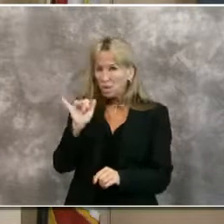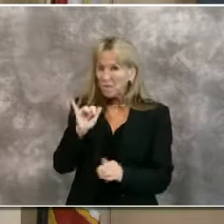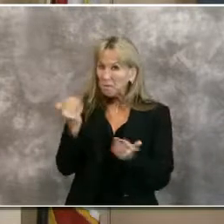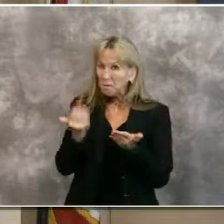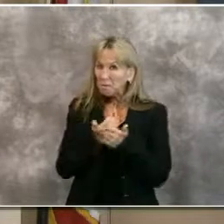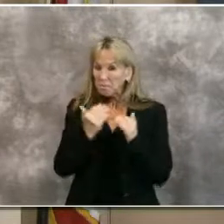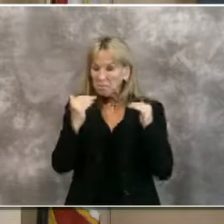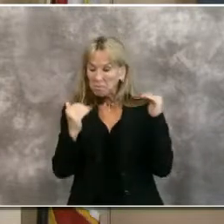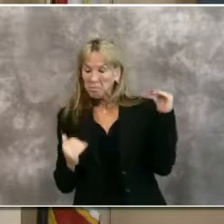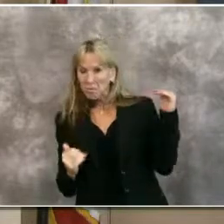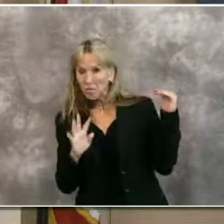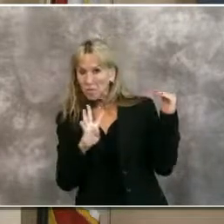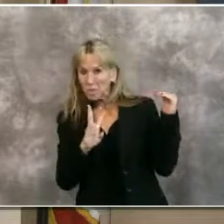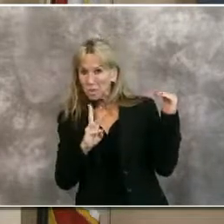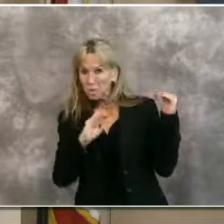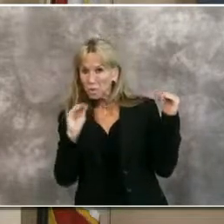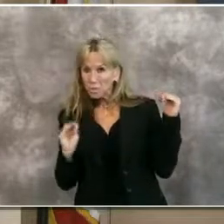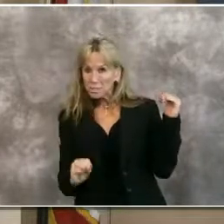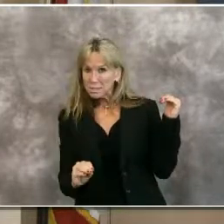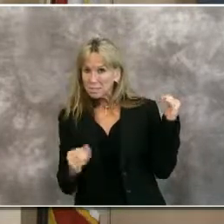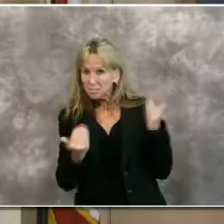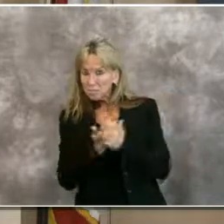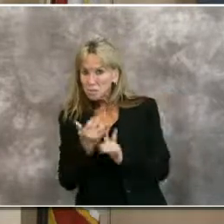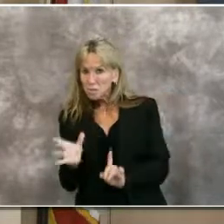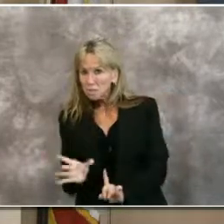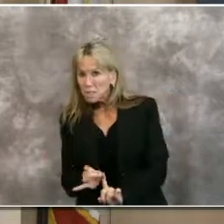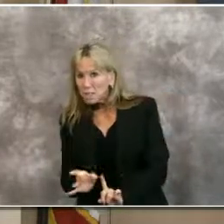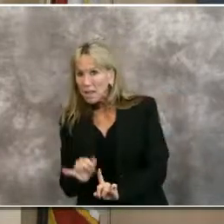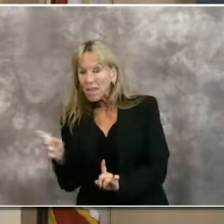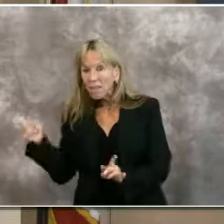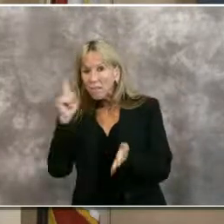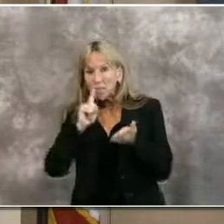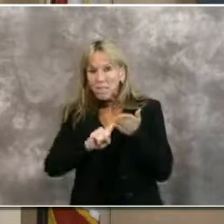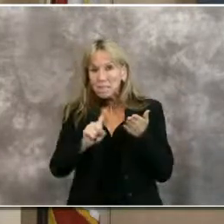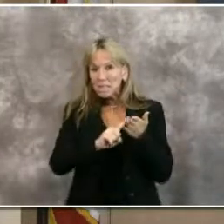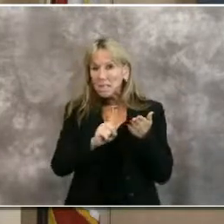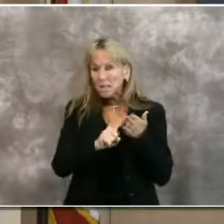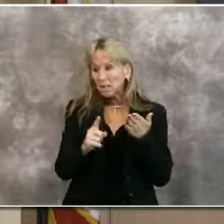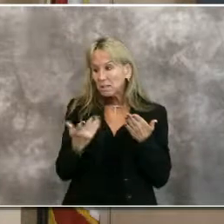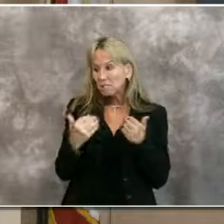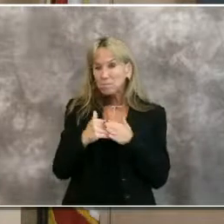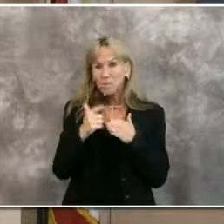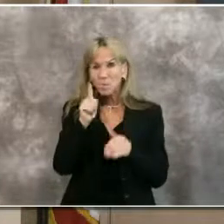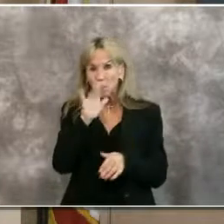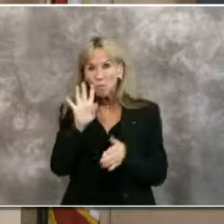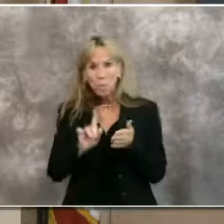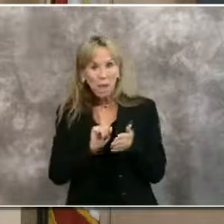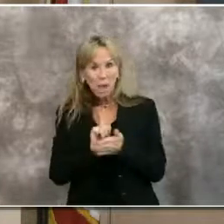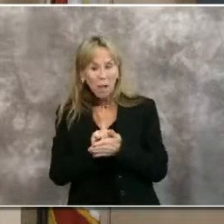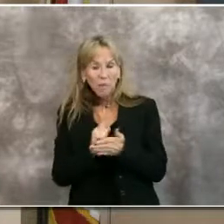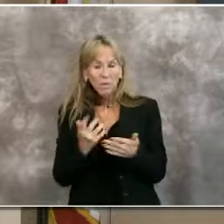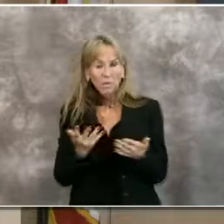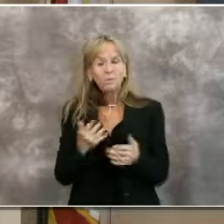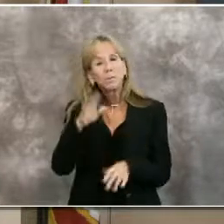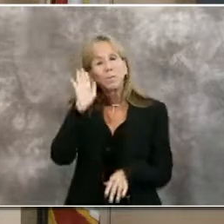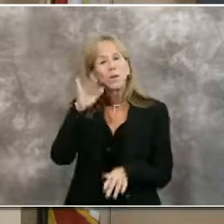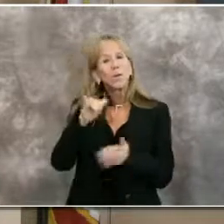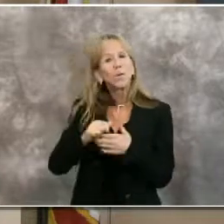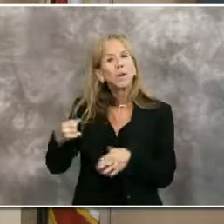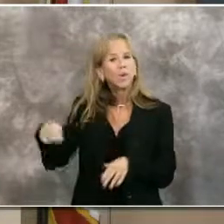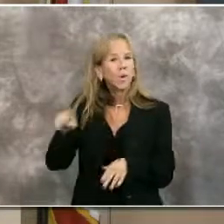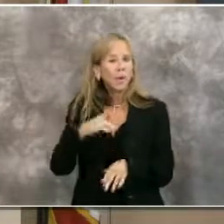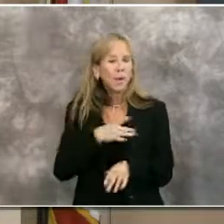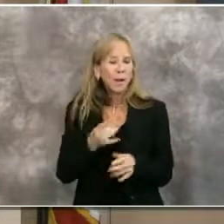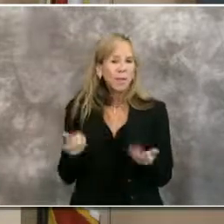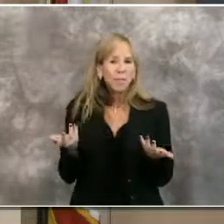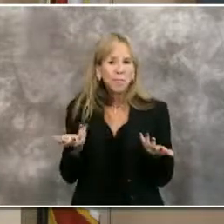at 46% of new cases investigated within the 24-hour standard. We know that you guys would like that